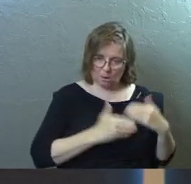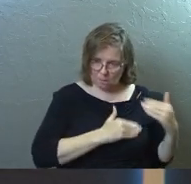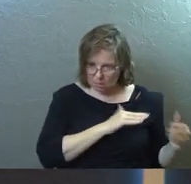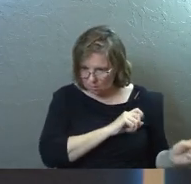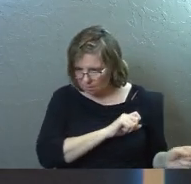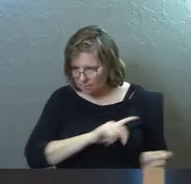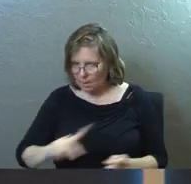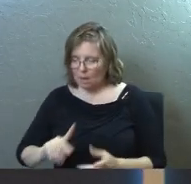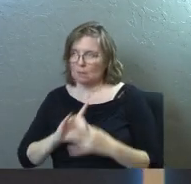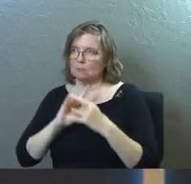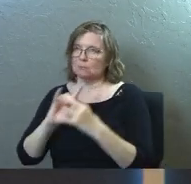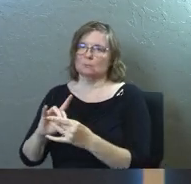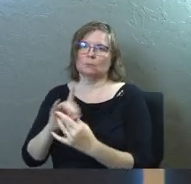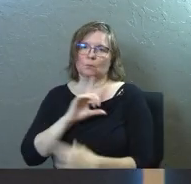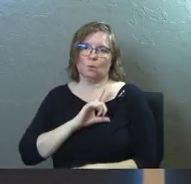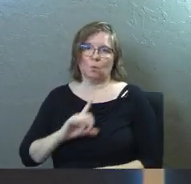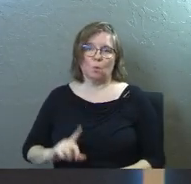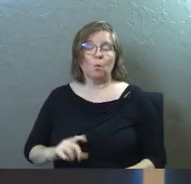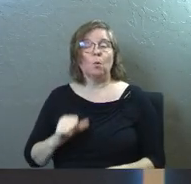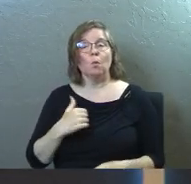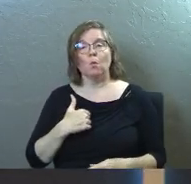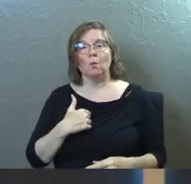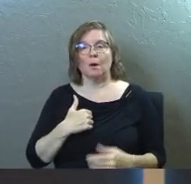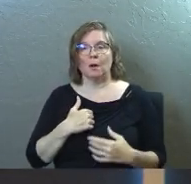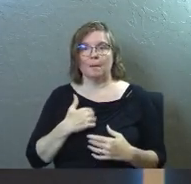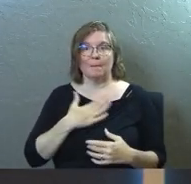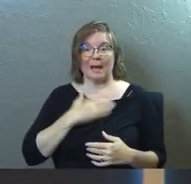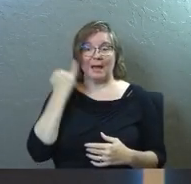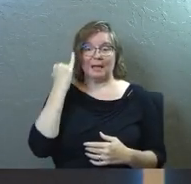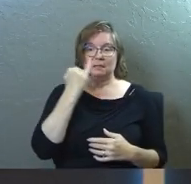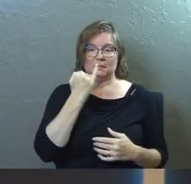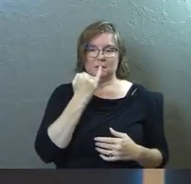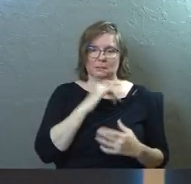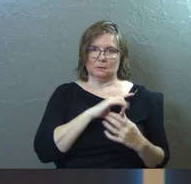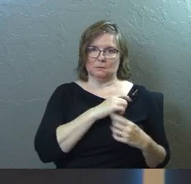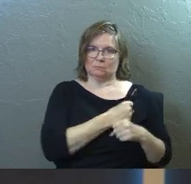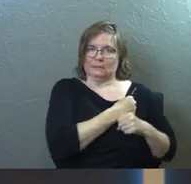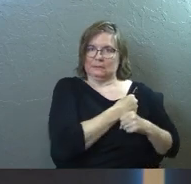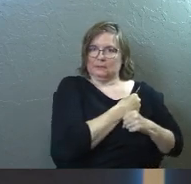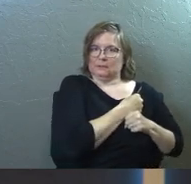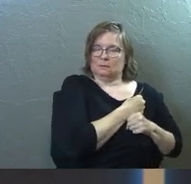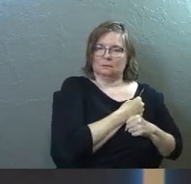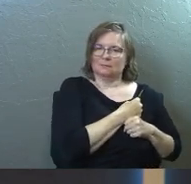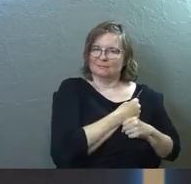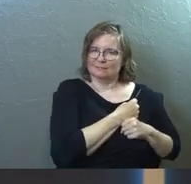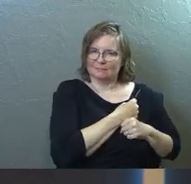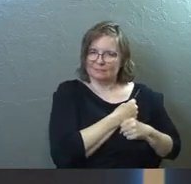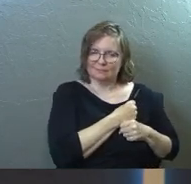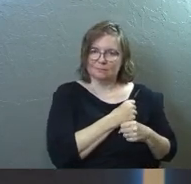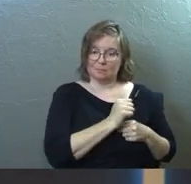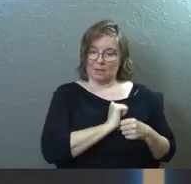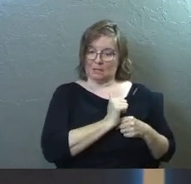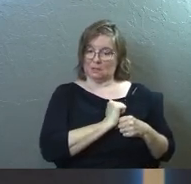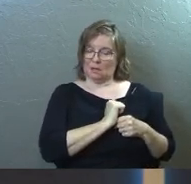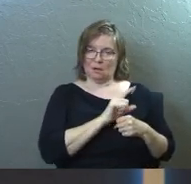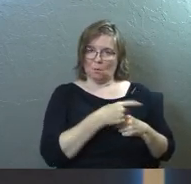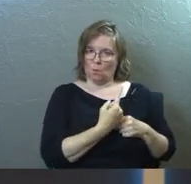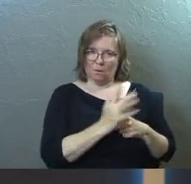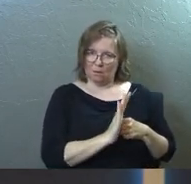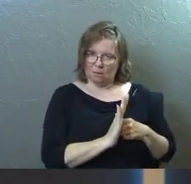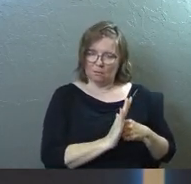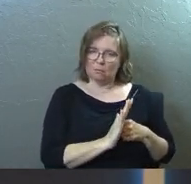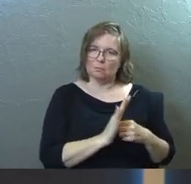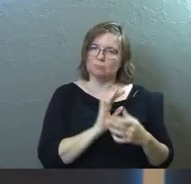step, Lord. So I won't cling to my ideas, God. I won't cling to myself. I won't belong to myself. I will